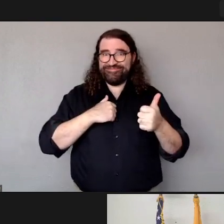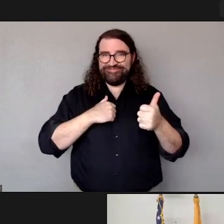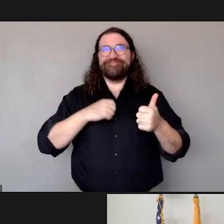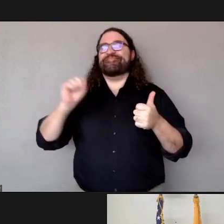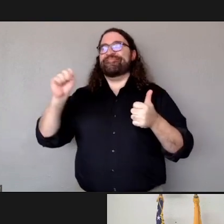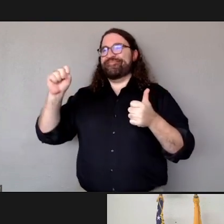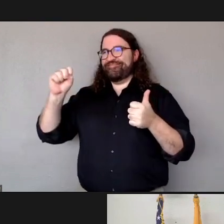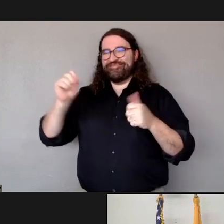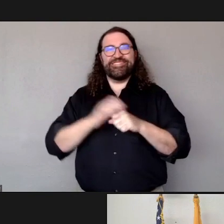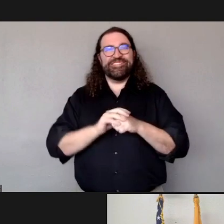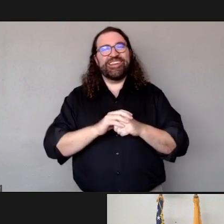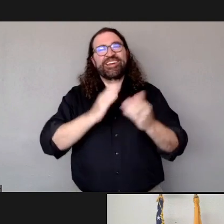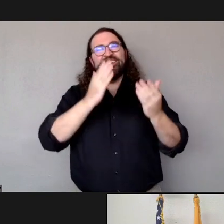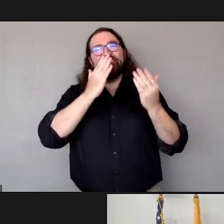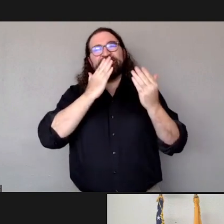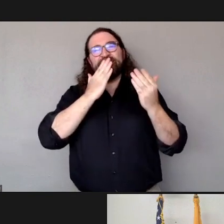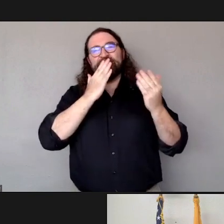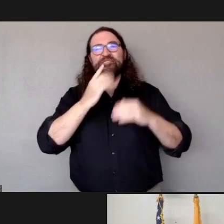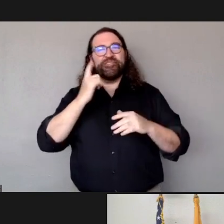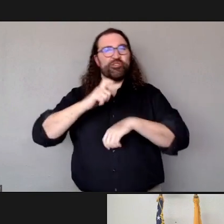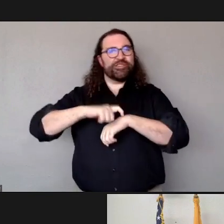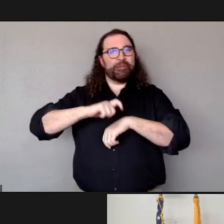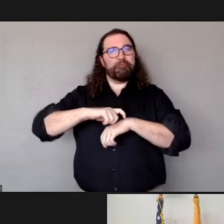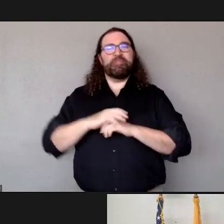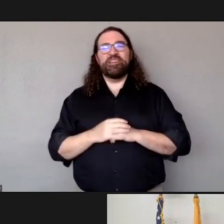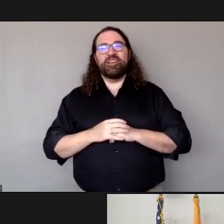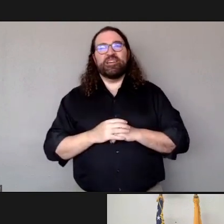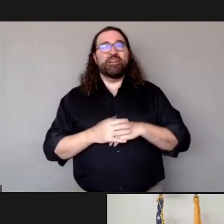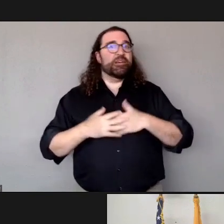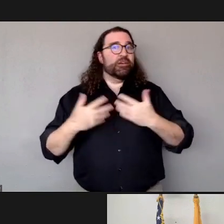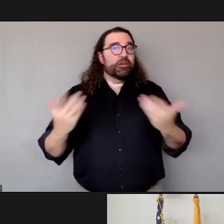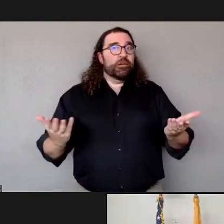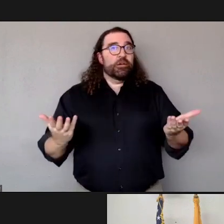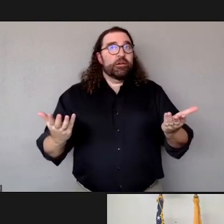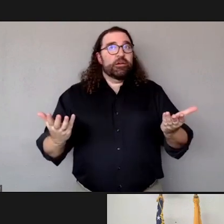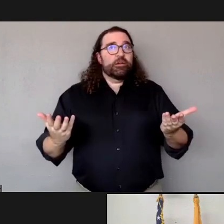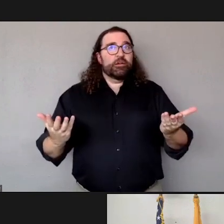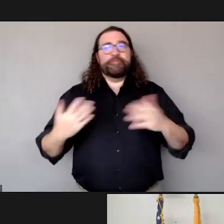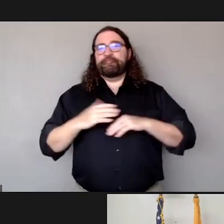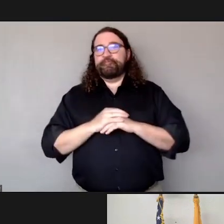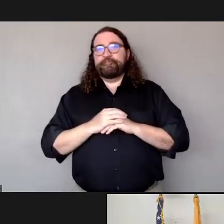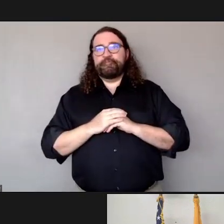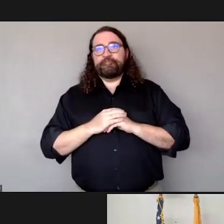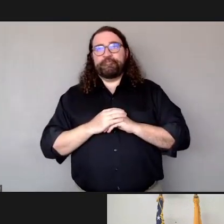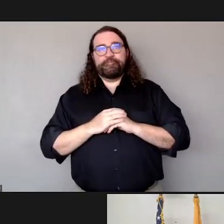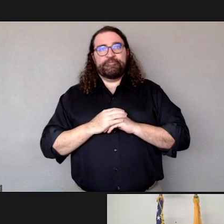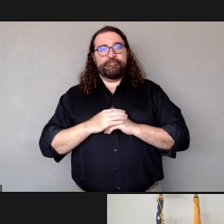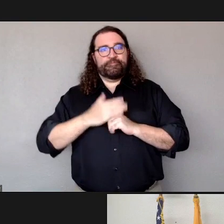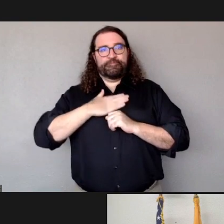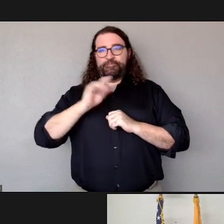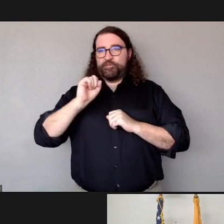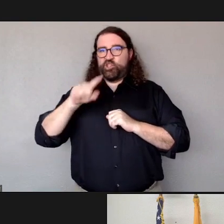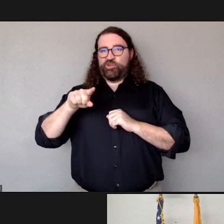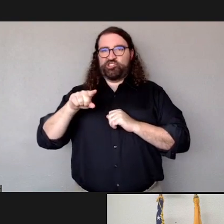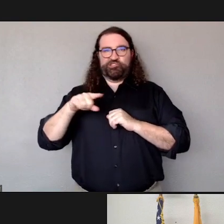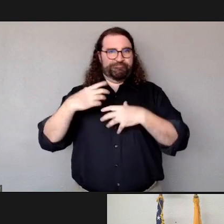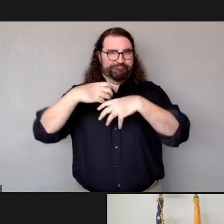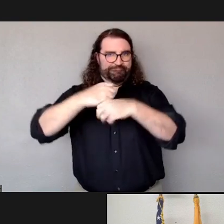hear you. Thank you so much for the time. So I'll try to make the question